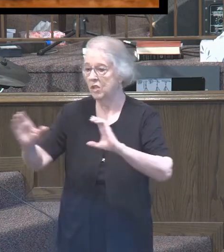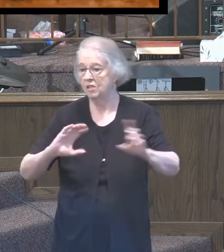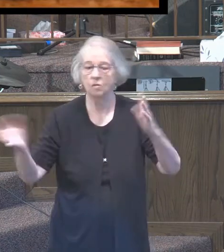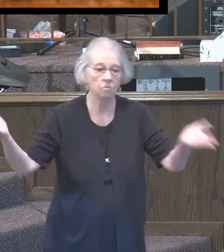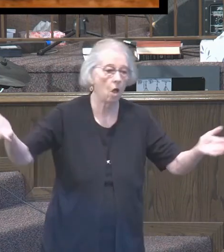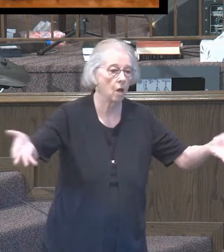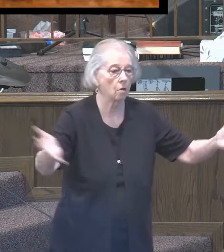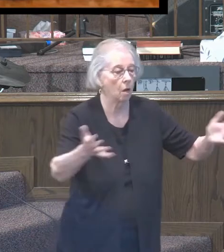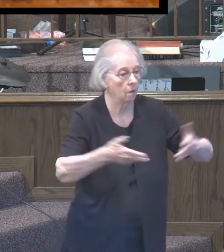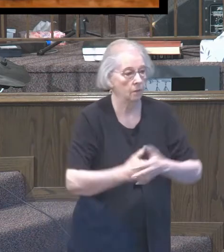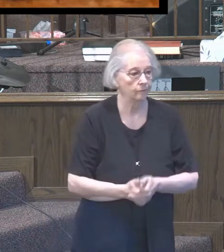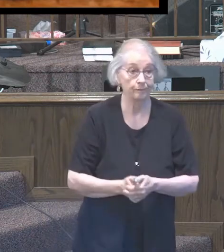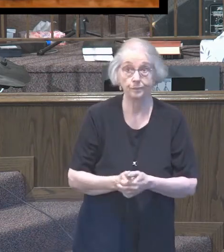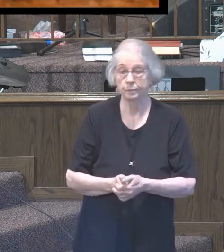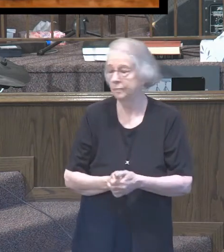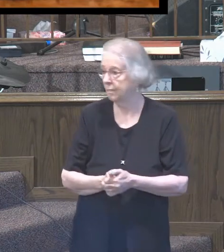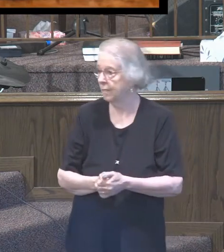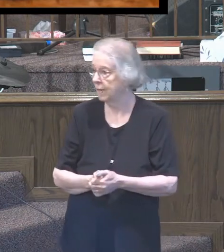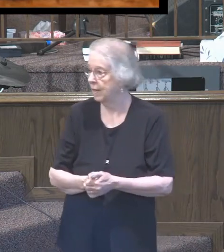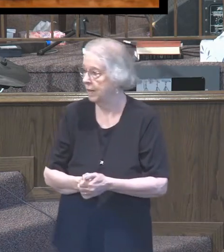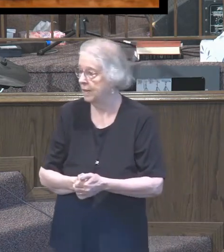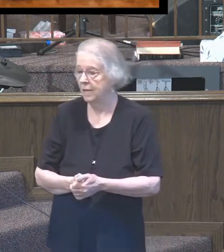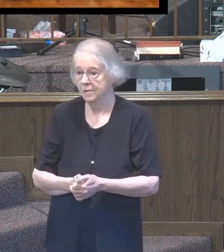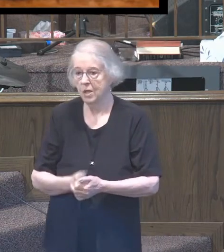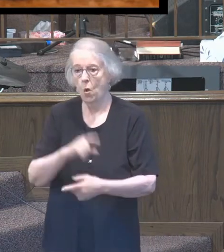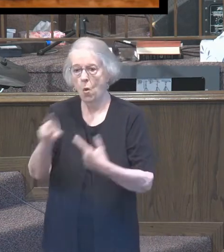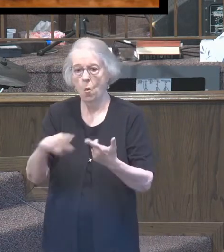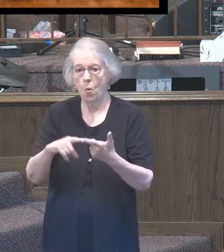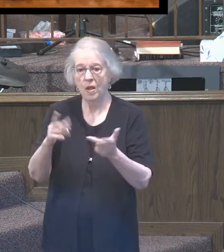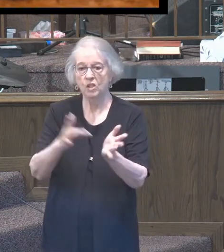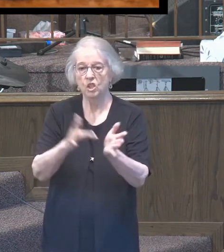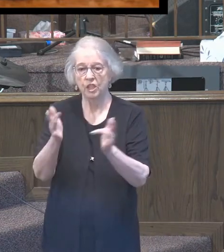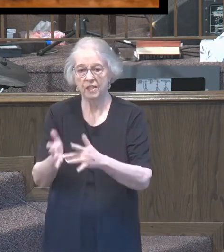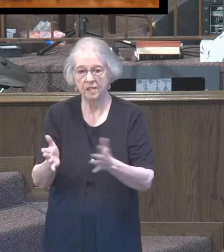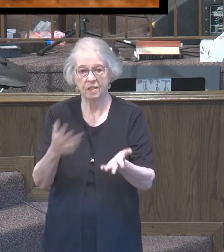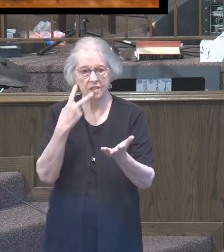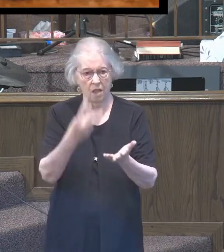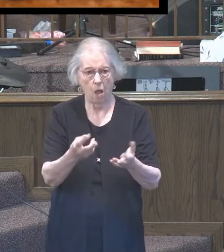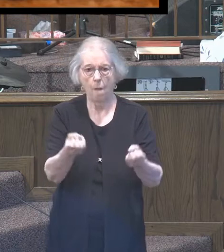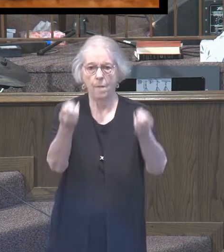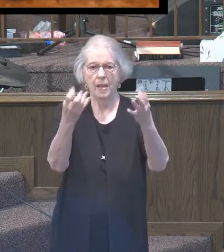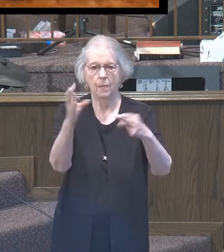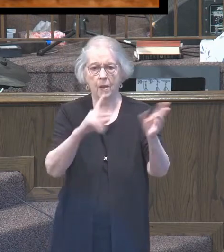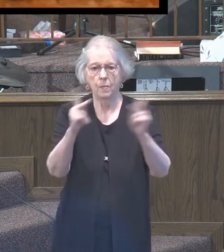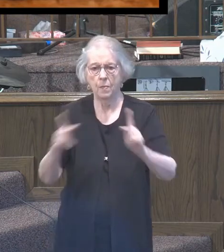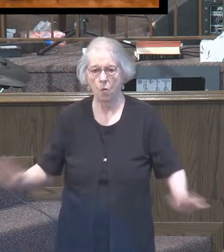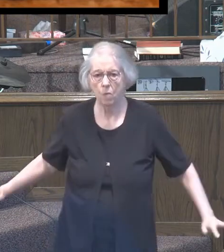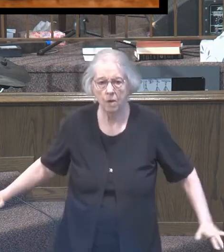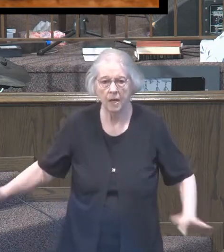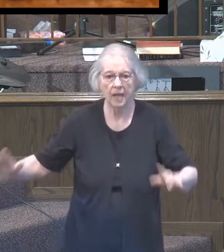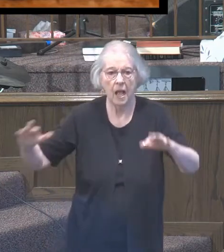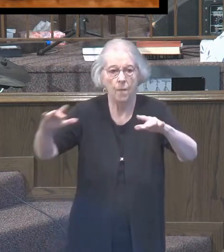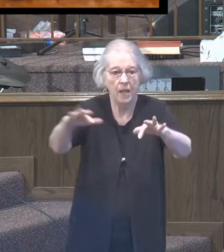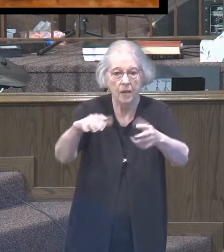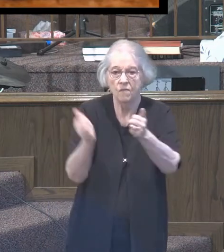1, when Jesus saw his ministry drawing huge crowds, he climbed a hillside. Those who were apprenticed to